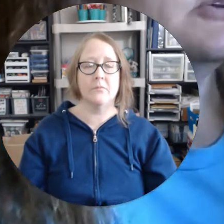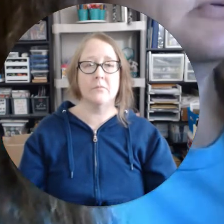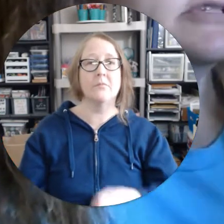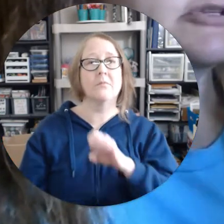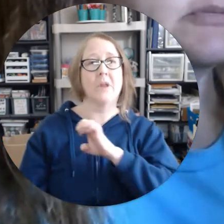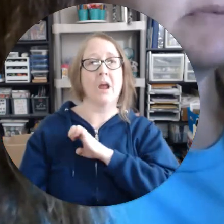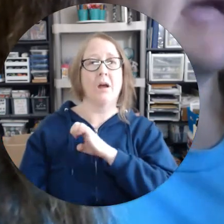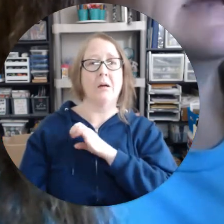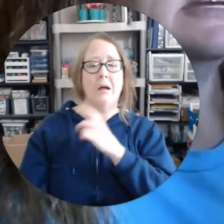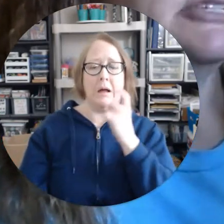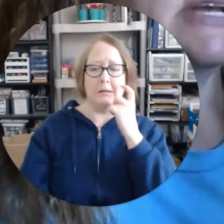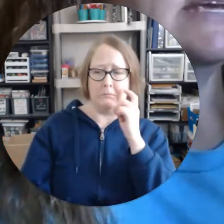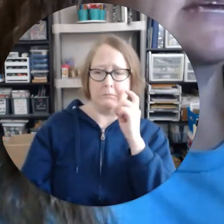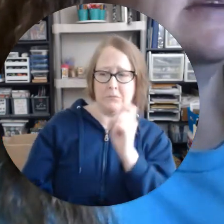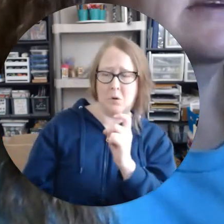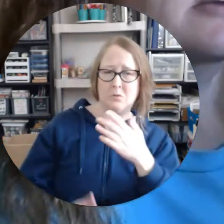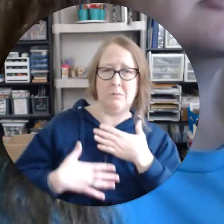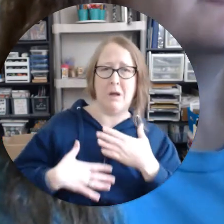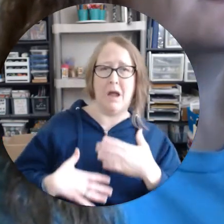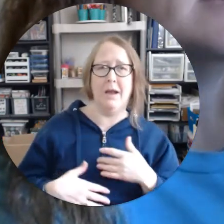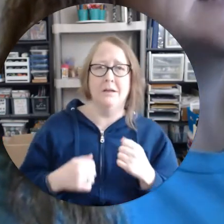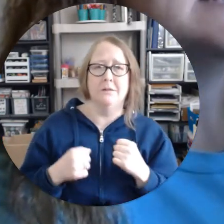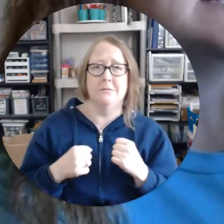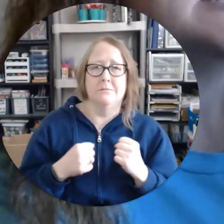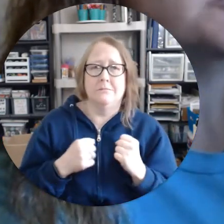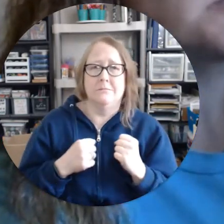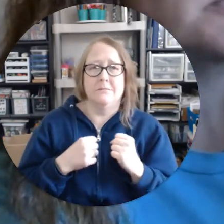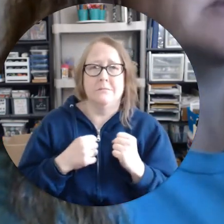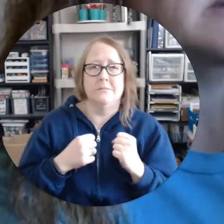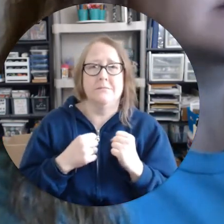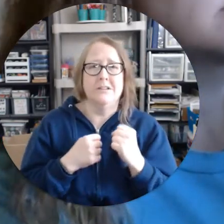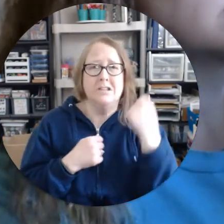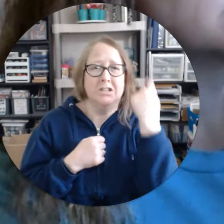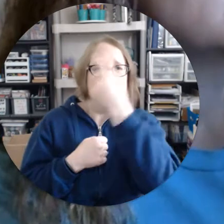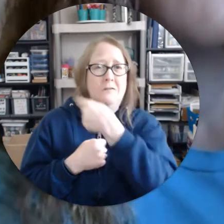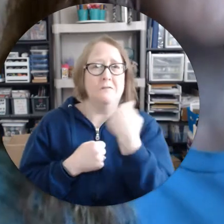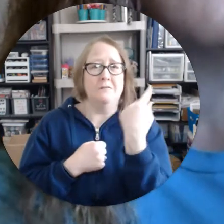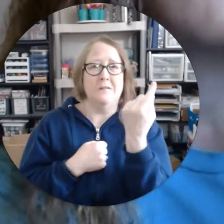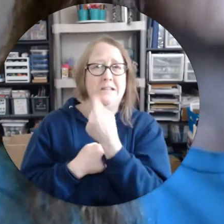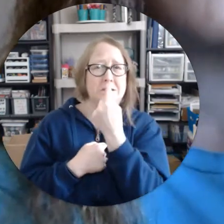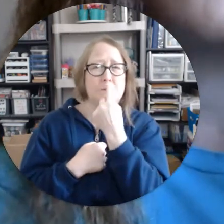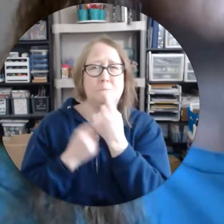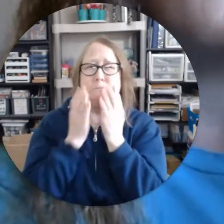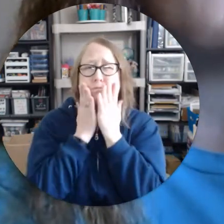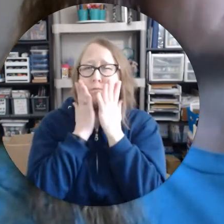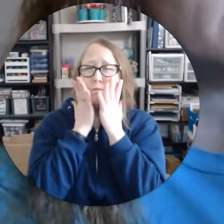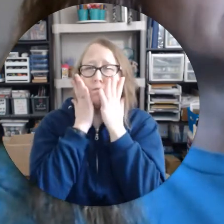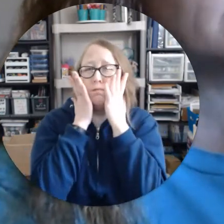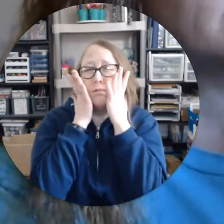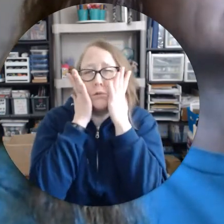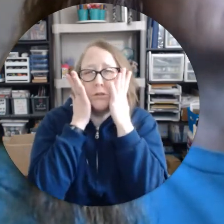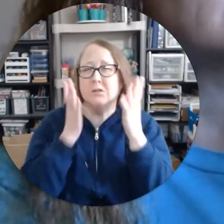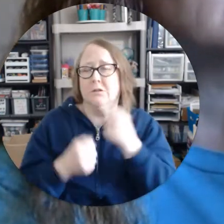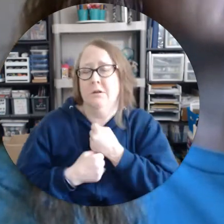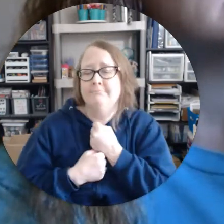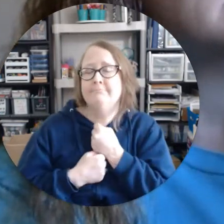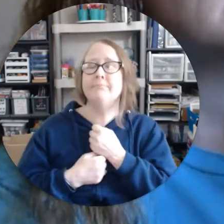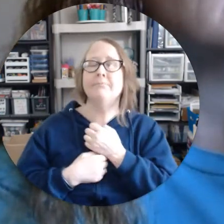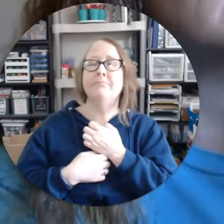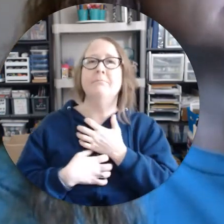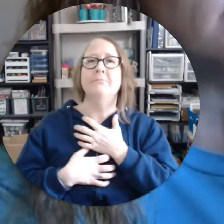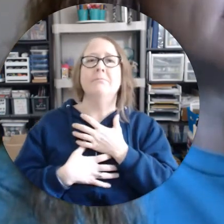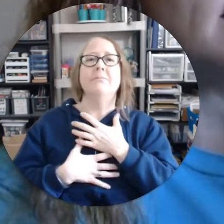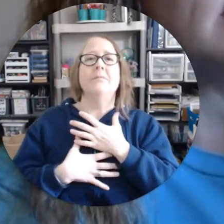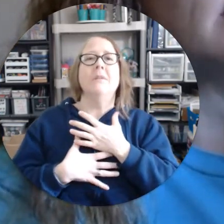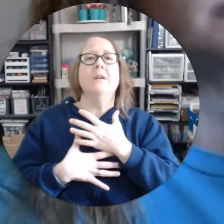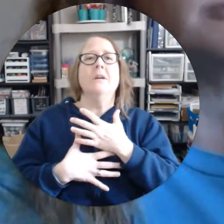Esperanza noticed her body shaking and her face still burning. She took a deep breath and